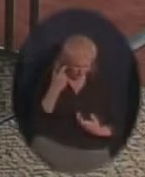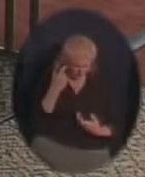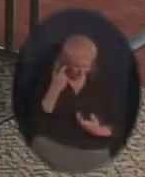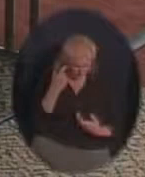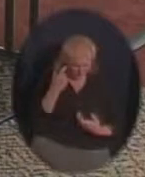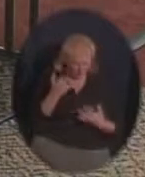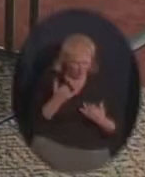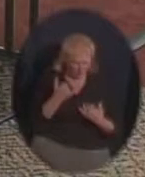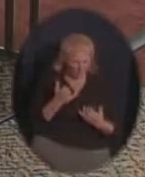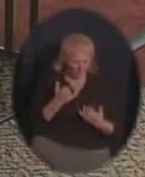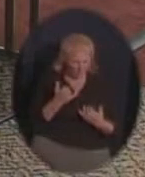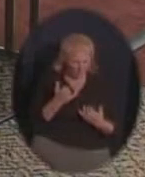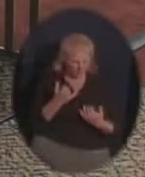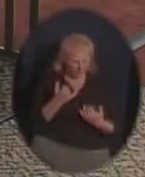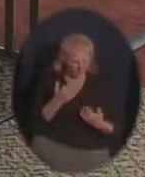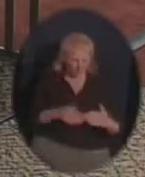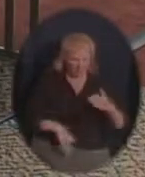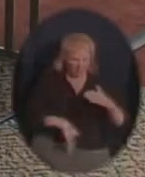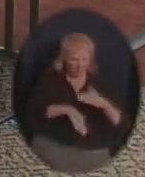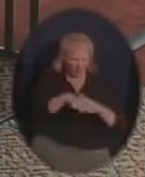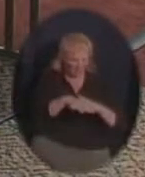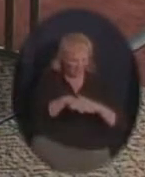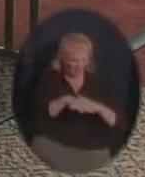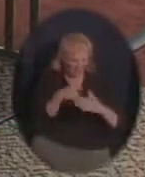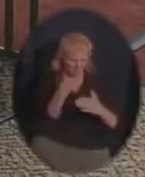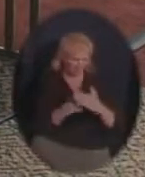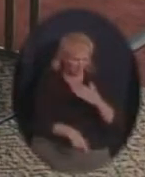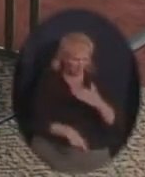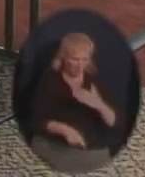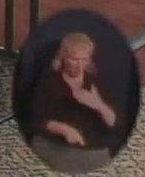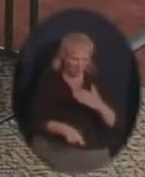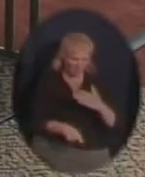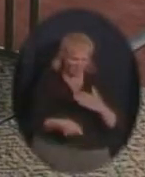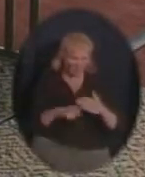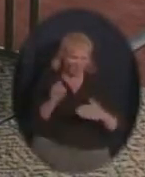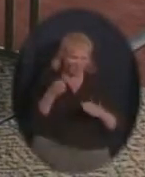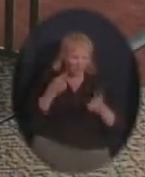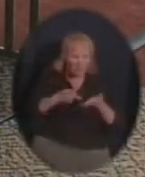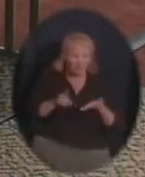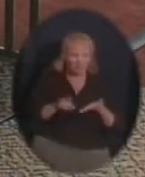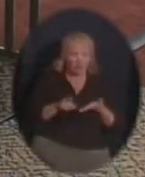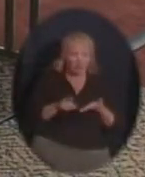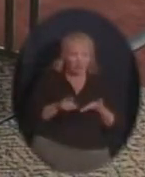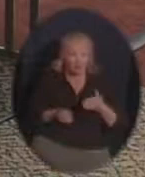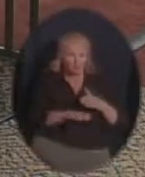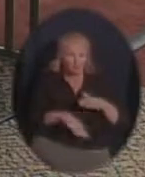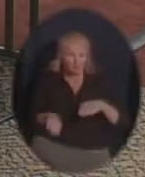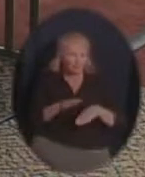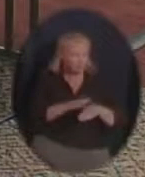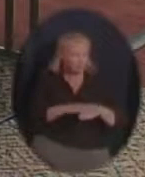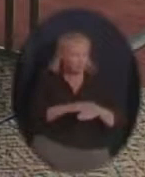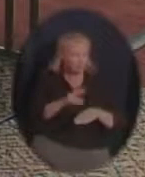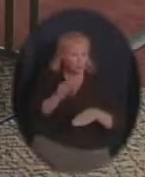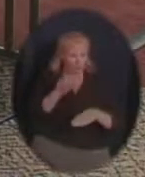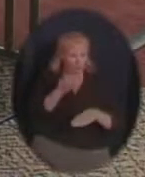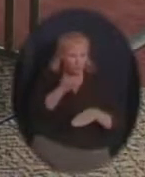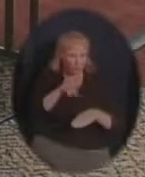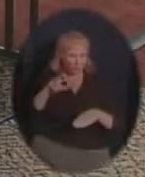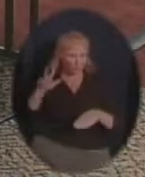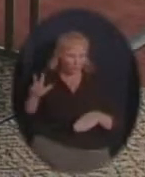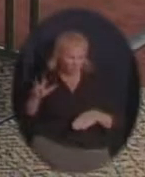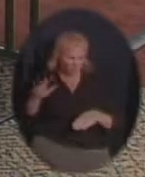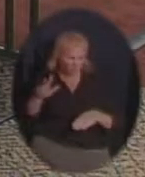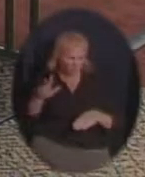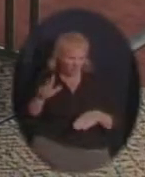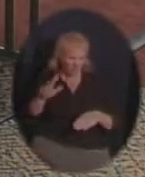is the maximum amount that we would be assessed based upon a $2.3 million estimated construction